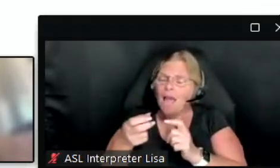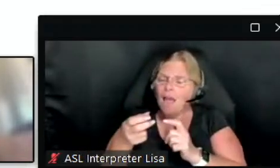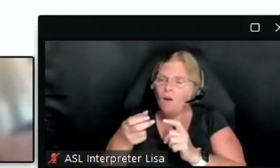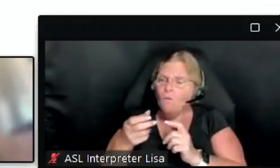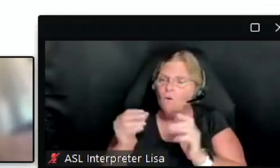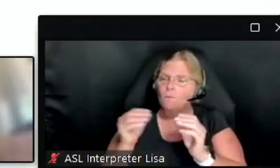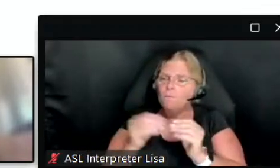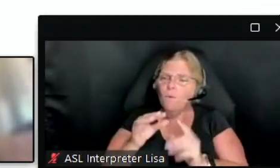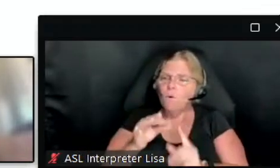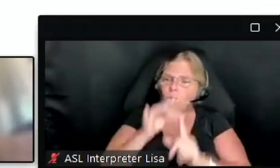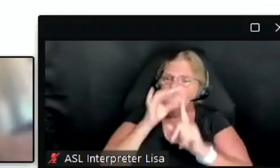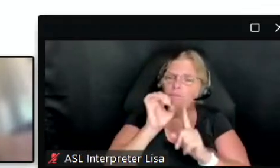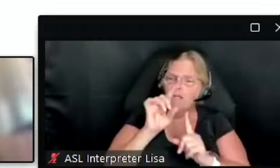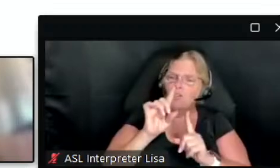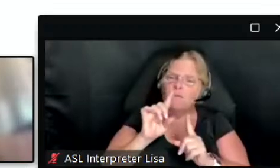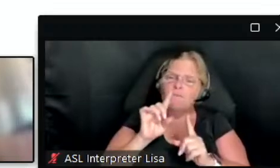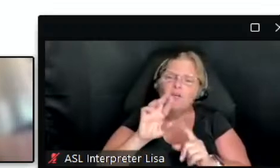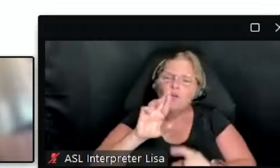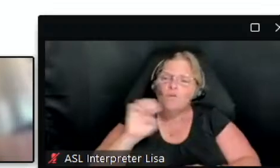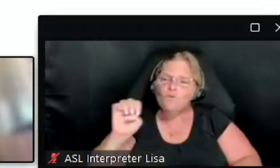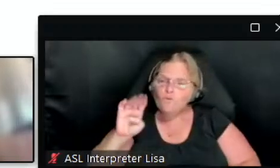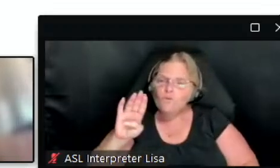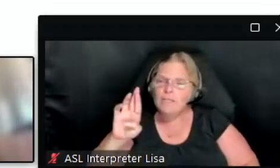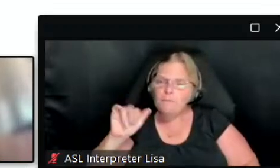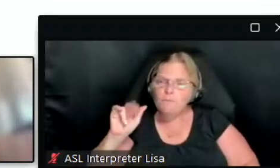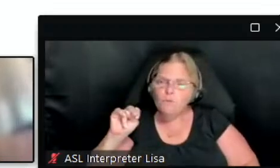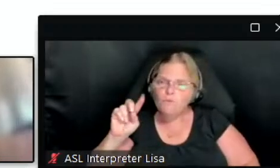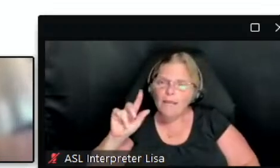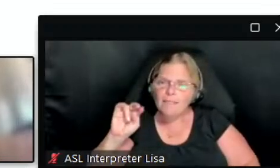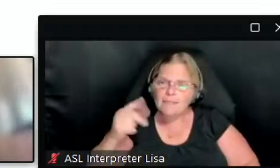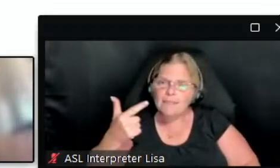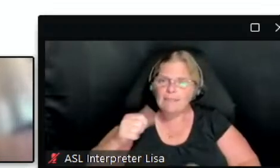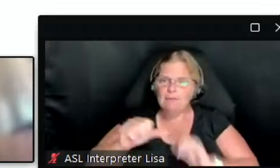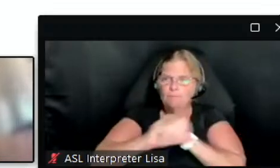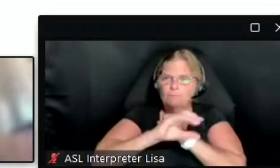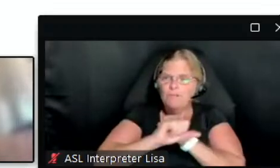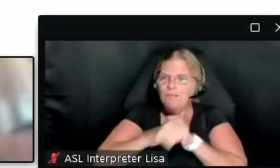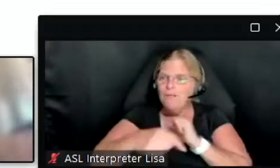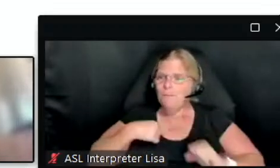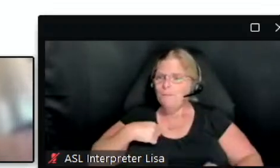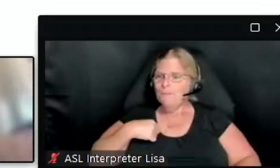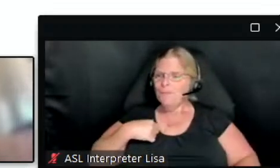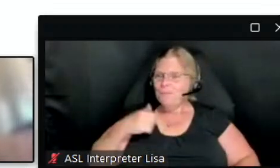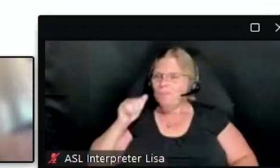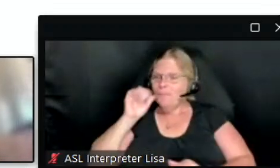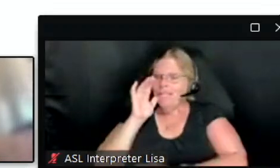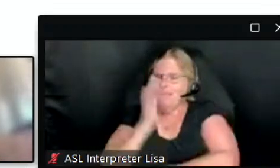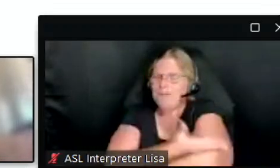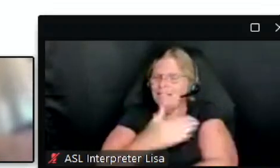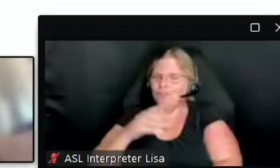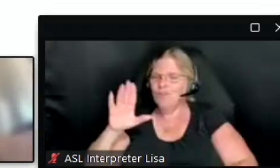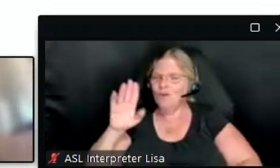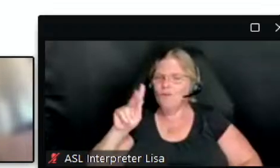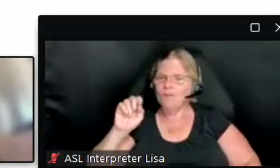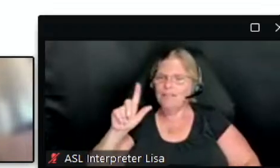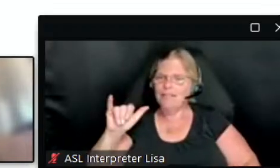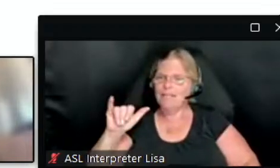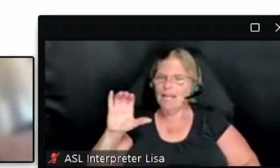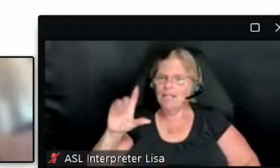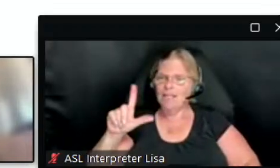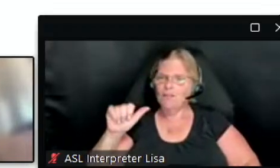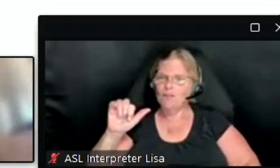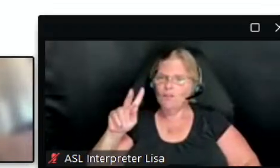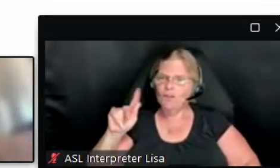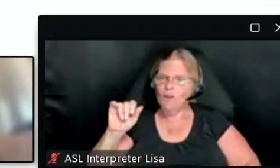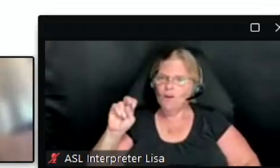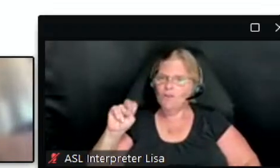teachers rebranding. It's all about marketing. My daughter and I was just on the Kelly Clarkson show last month, and when I said my daughter is